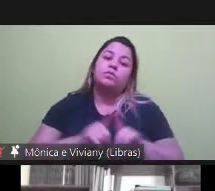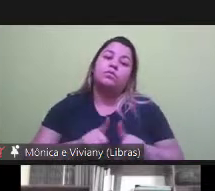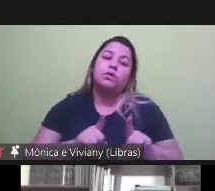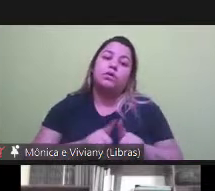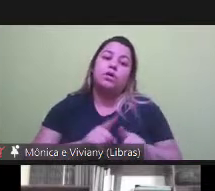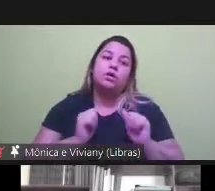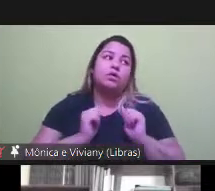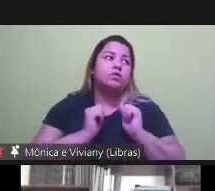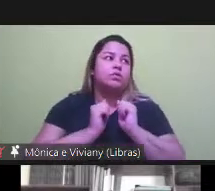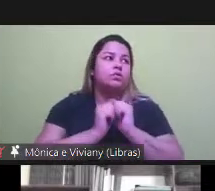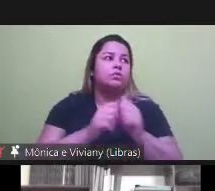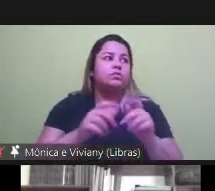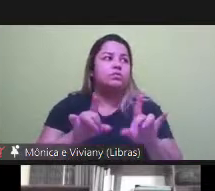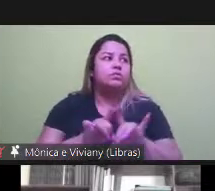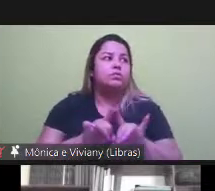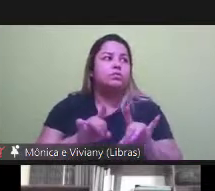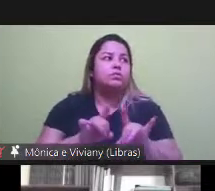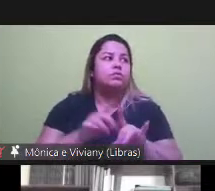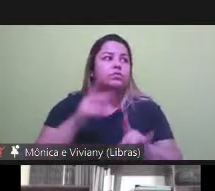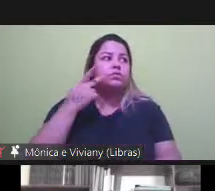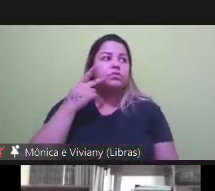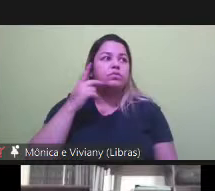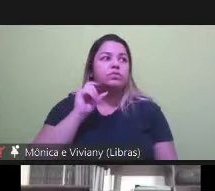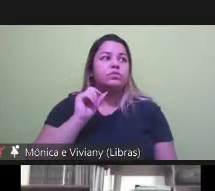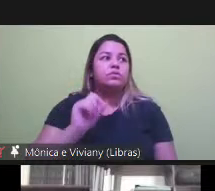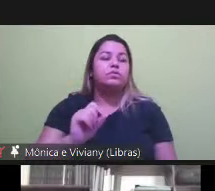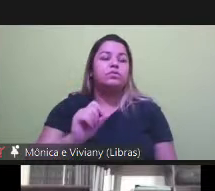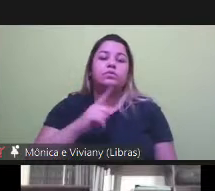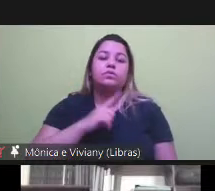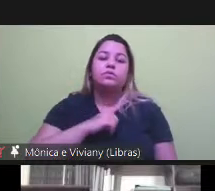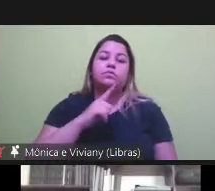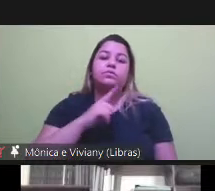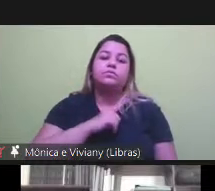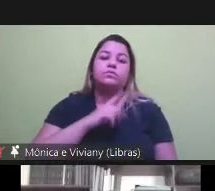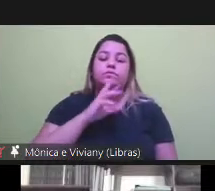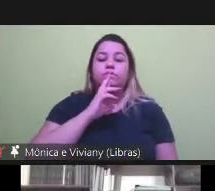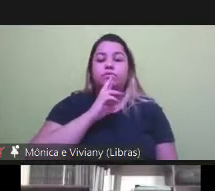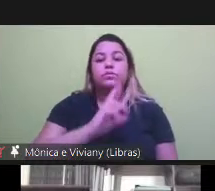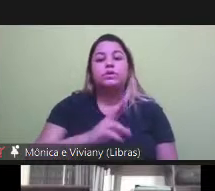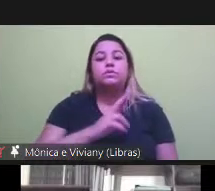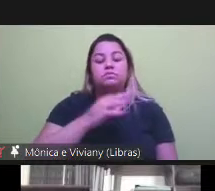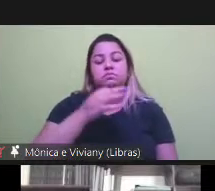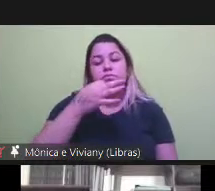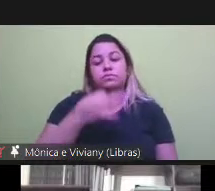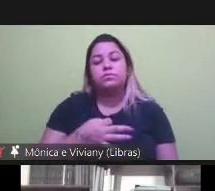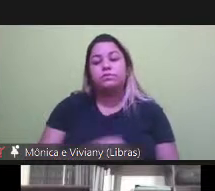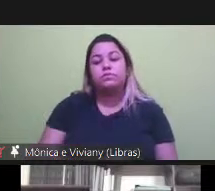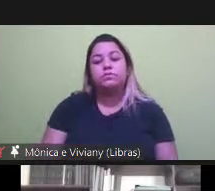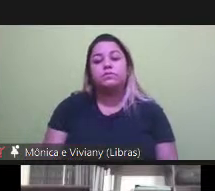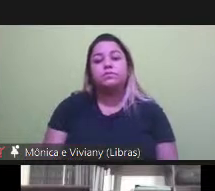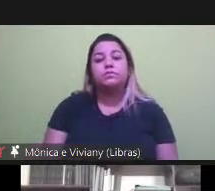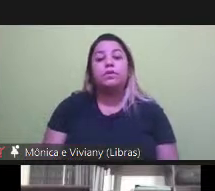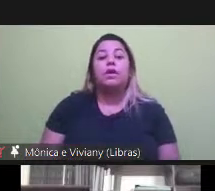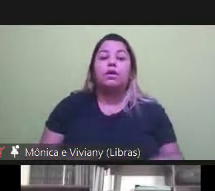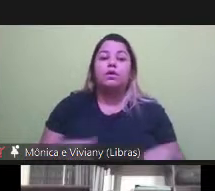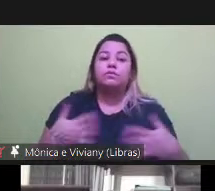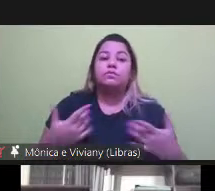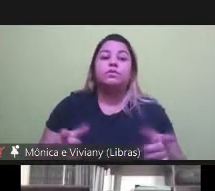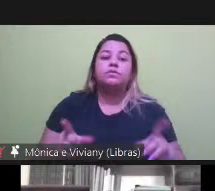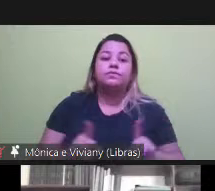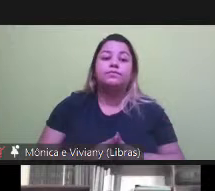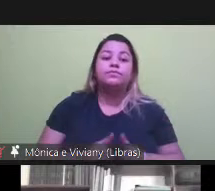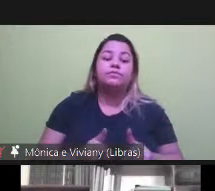a way that together that will result in a very effective way. Naturally,